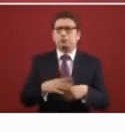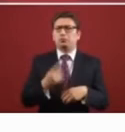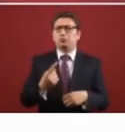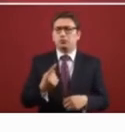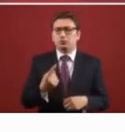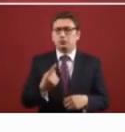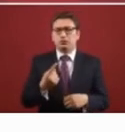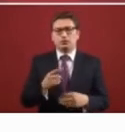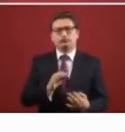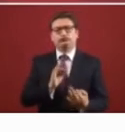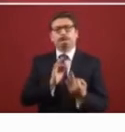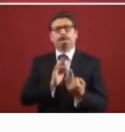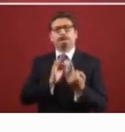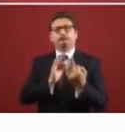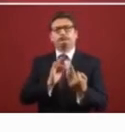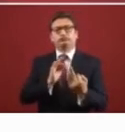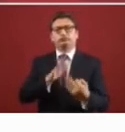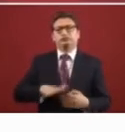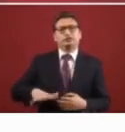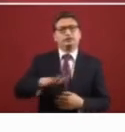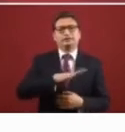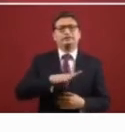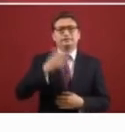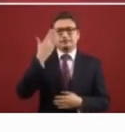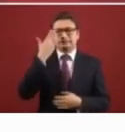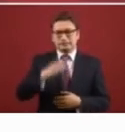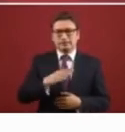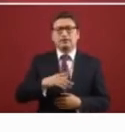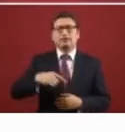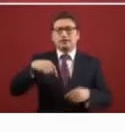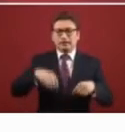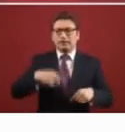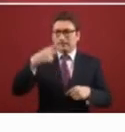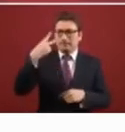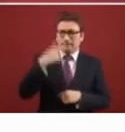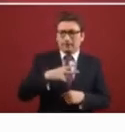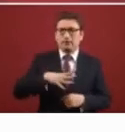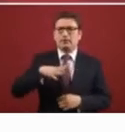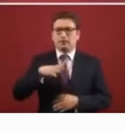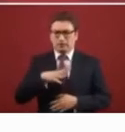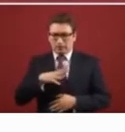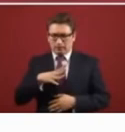con nuestros principios constitucionales,